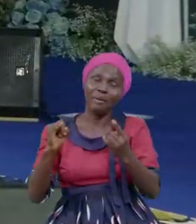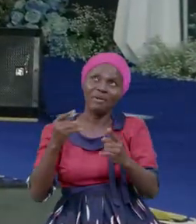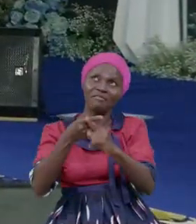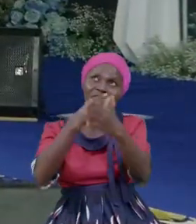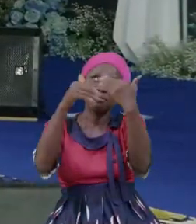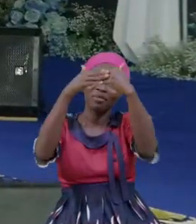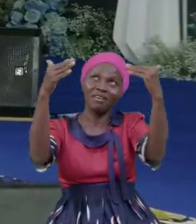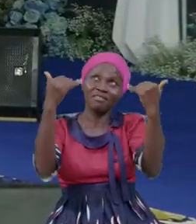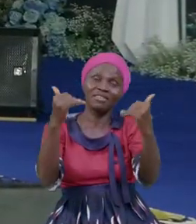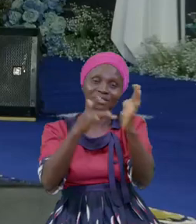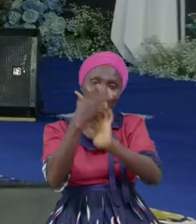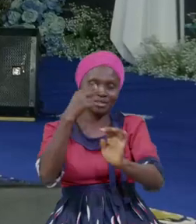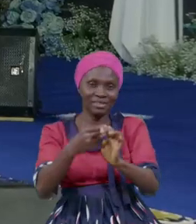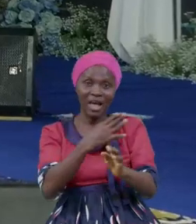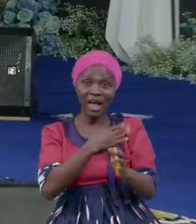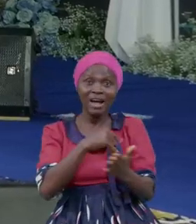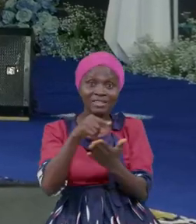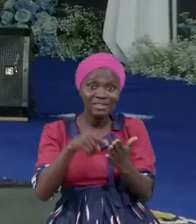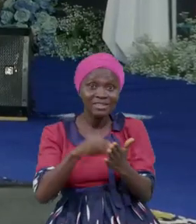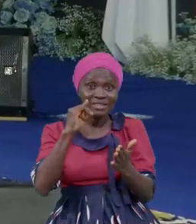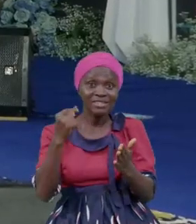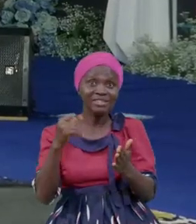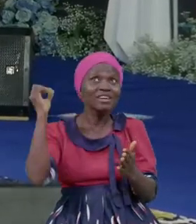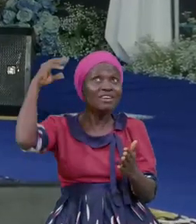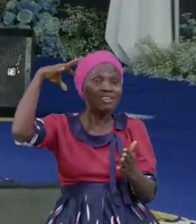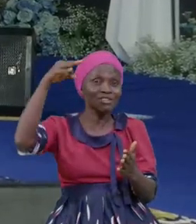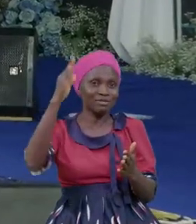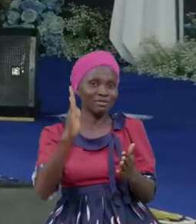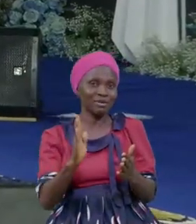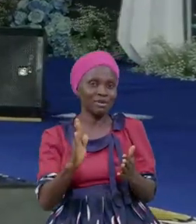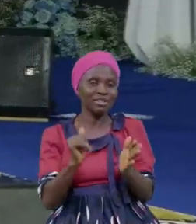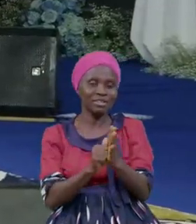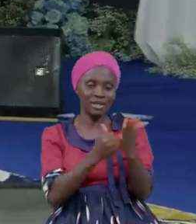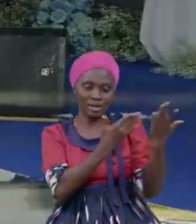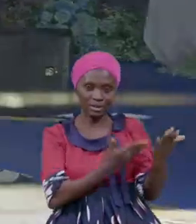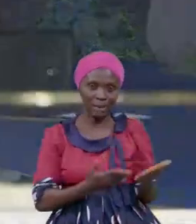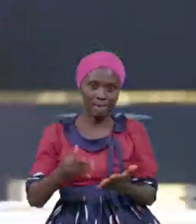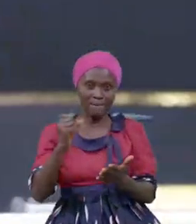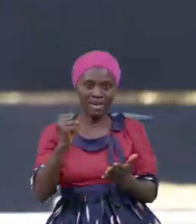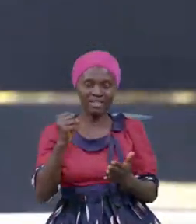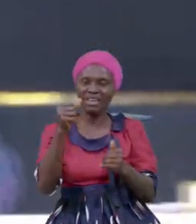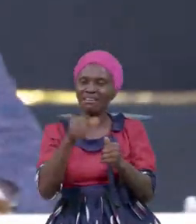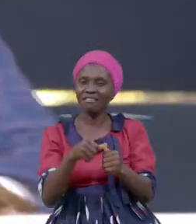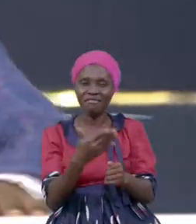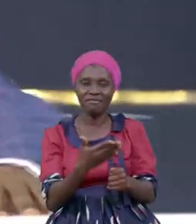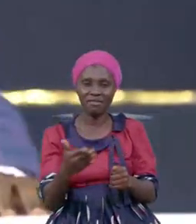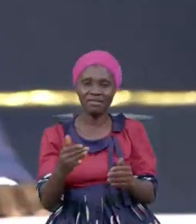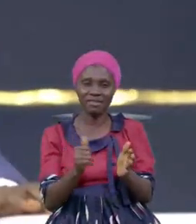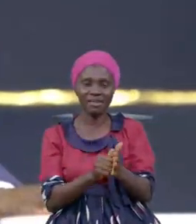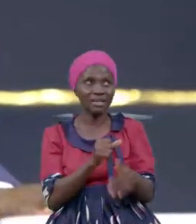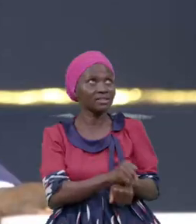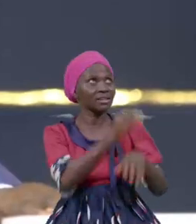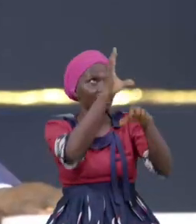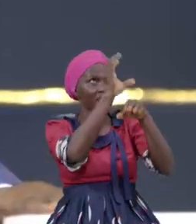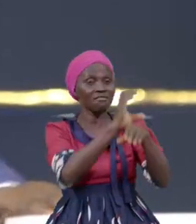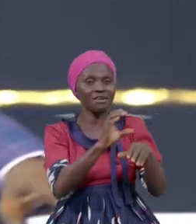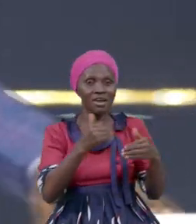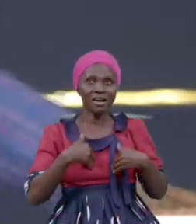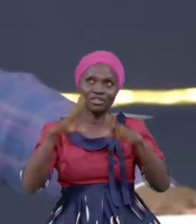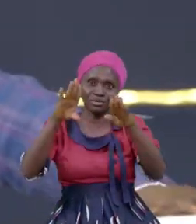And this is the grace of God that brings everything that Calvary has provided